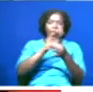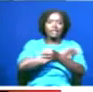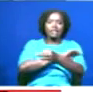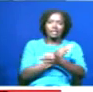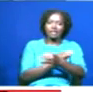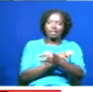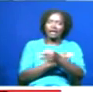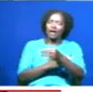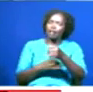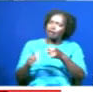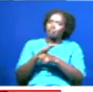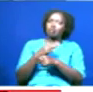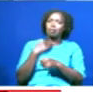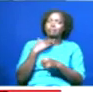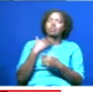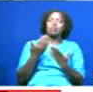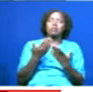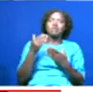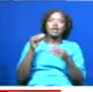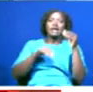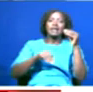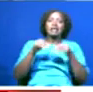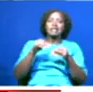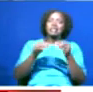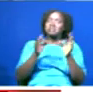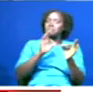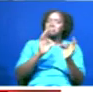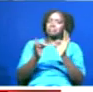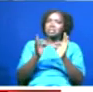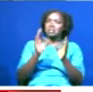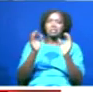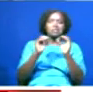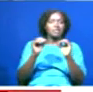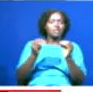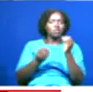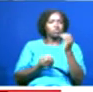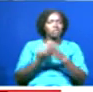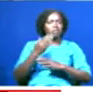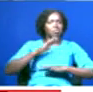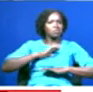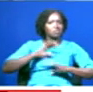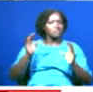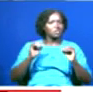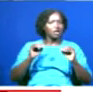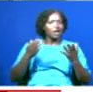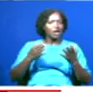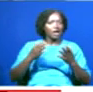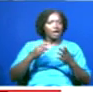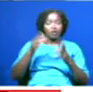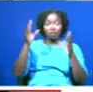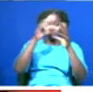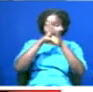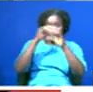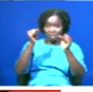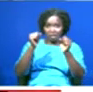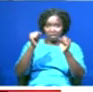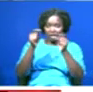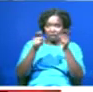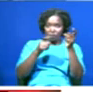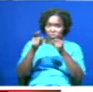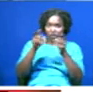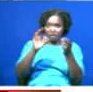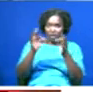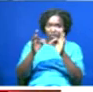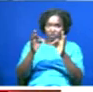fueled by claims of electoral justice and also growing dissatisfaction with how the regime in power was running the affairs of